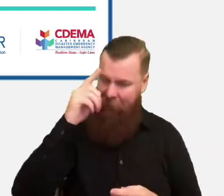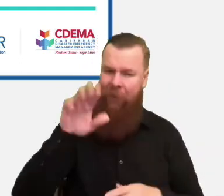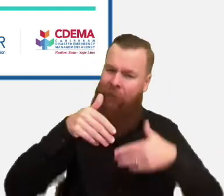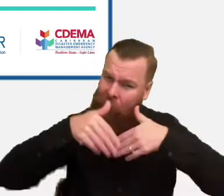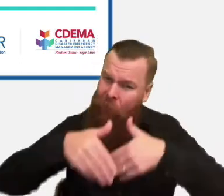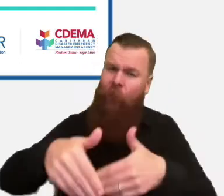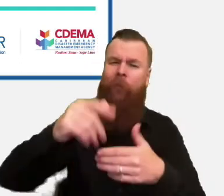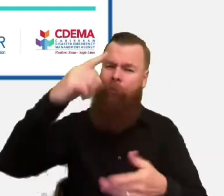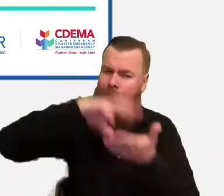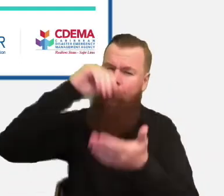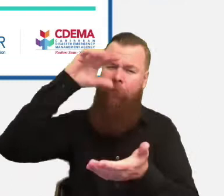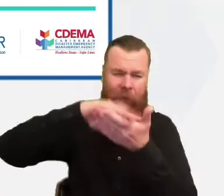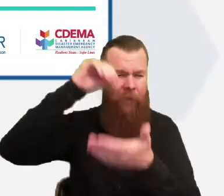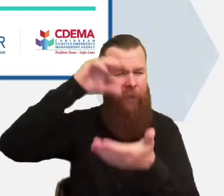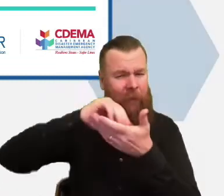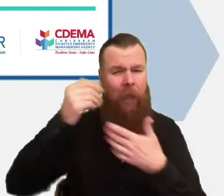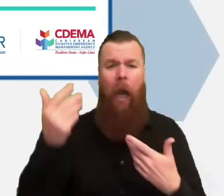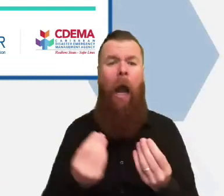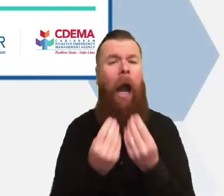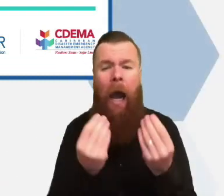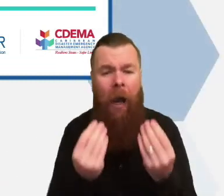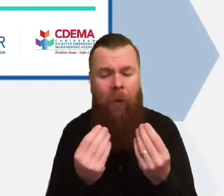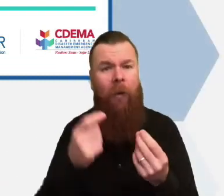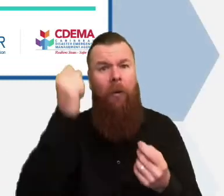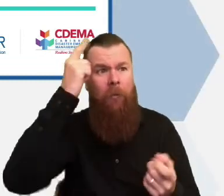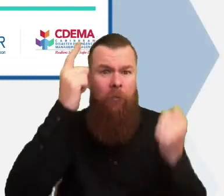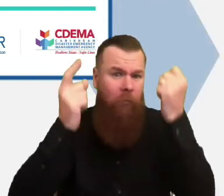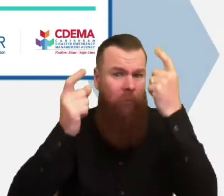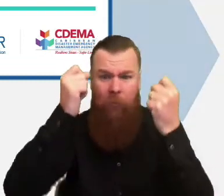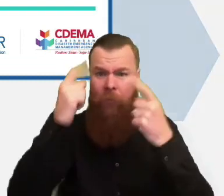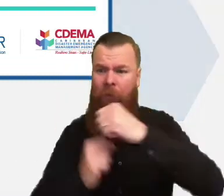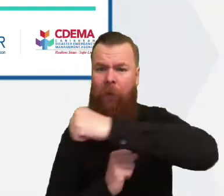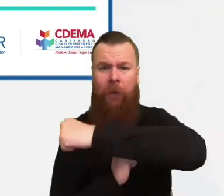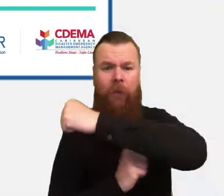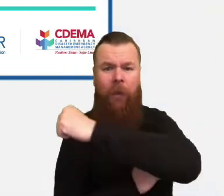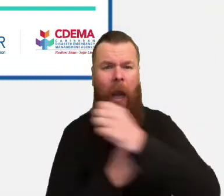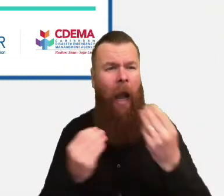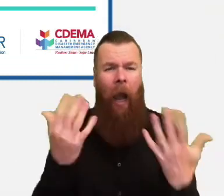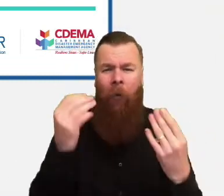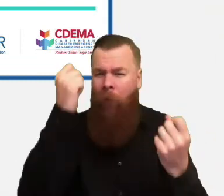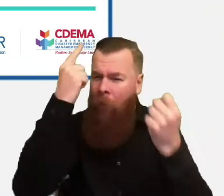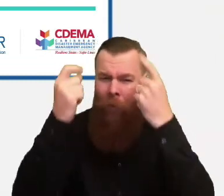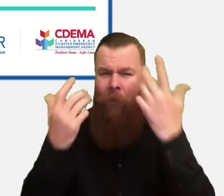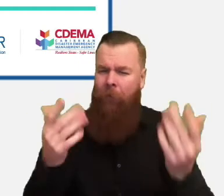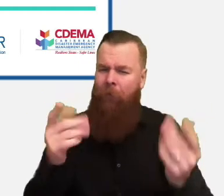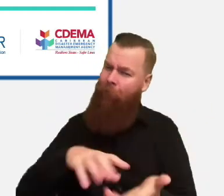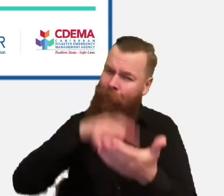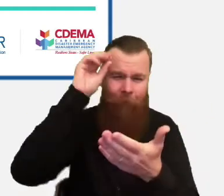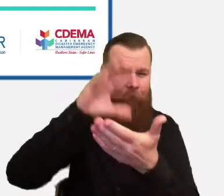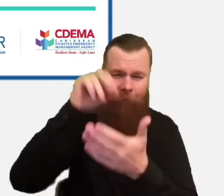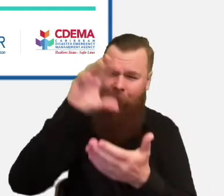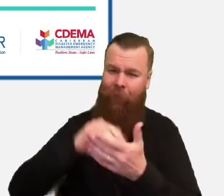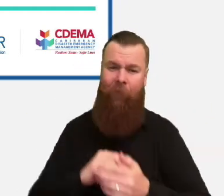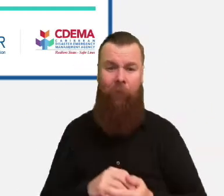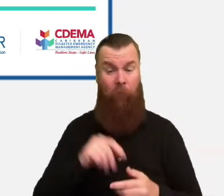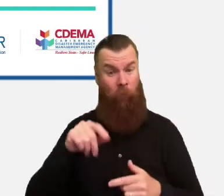get insight into infrastructure resilience. And the example I'm going to pick here is in Morocco, where they have been modeling